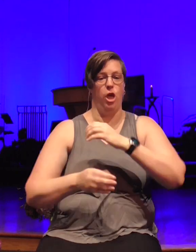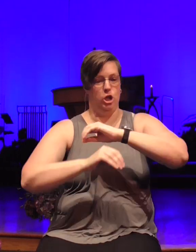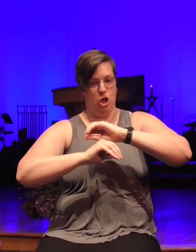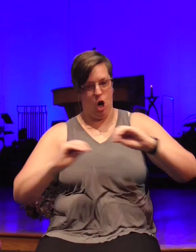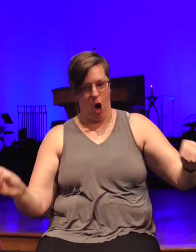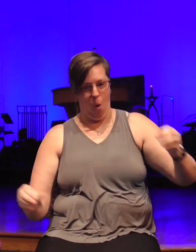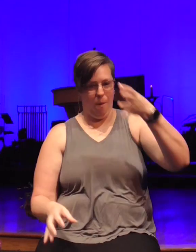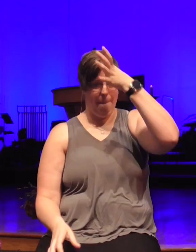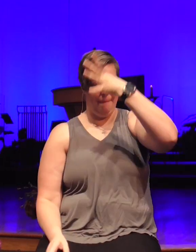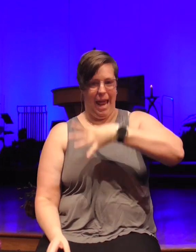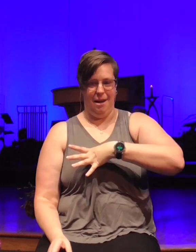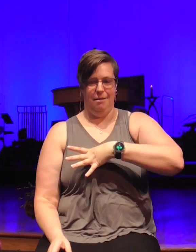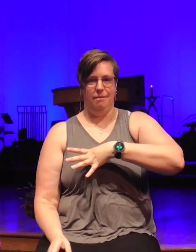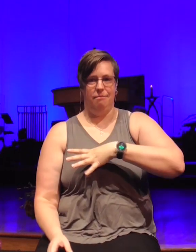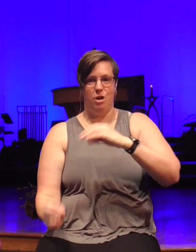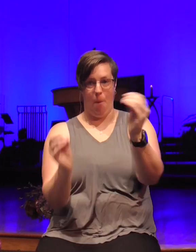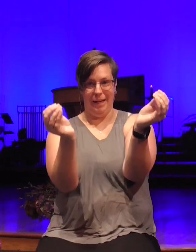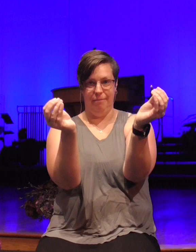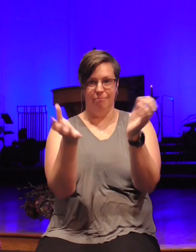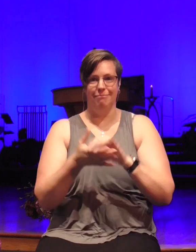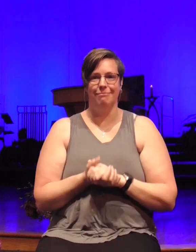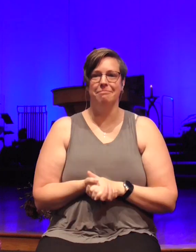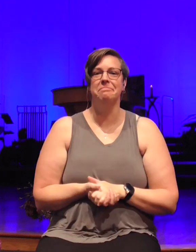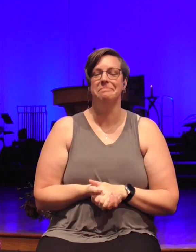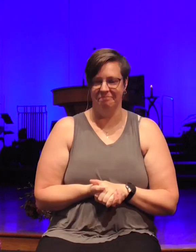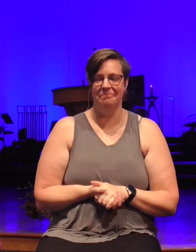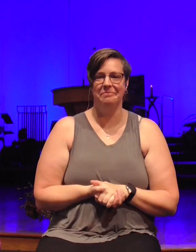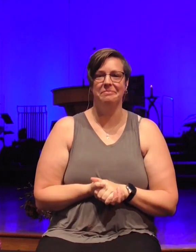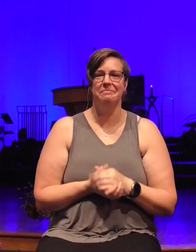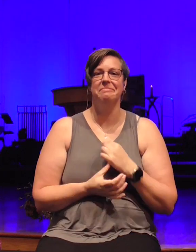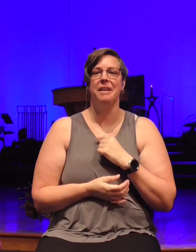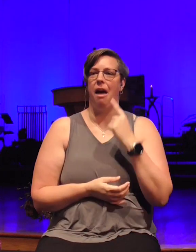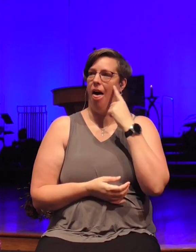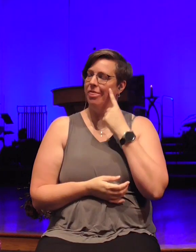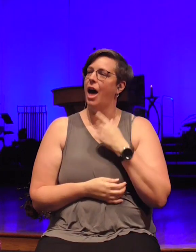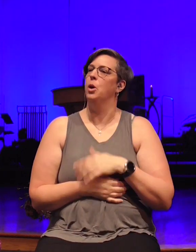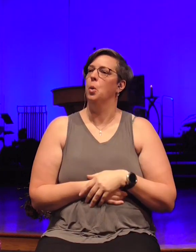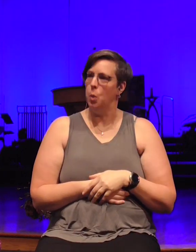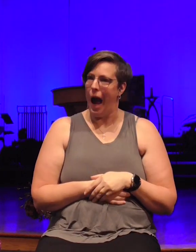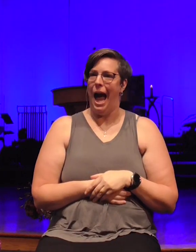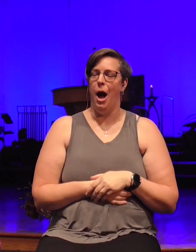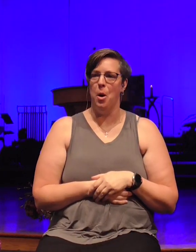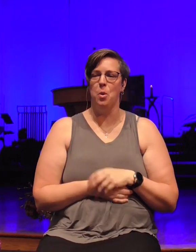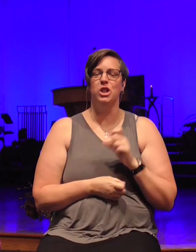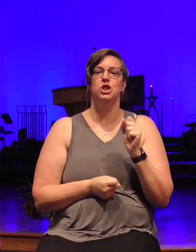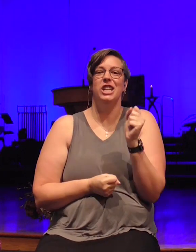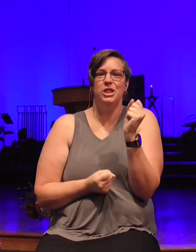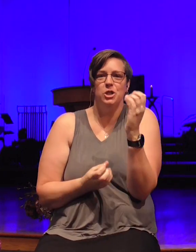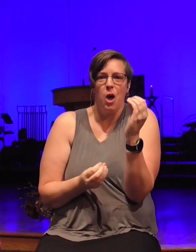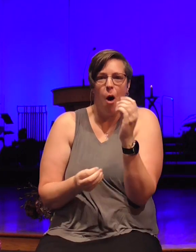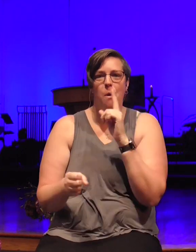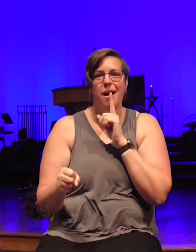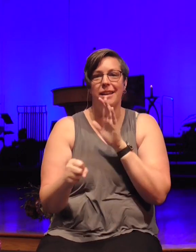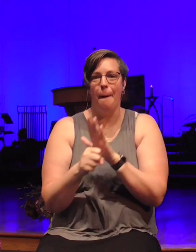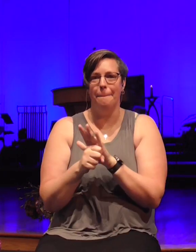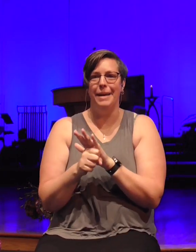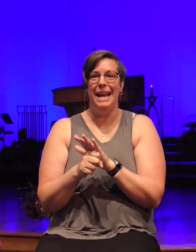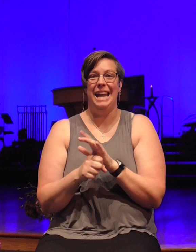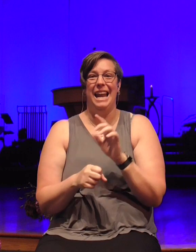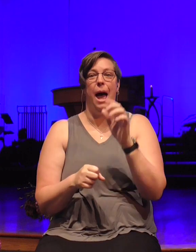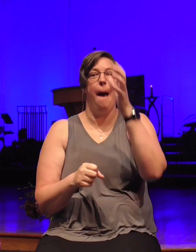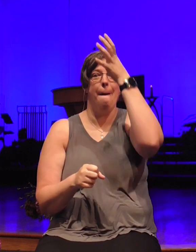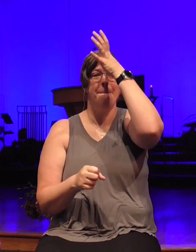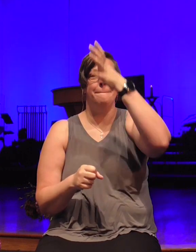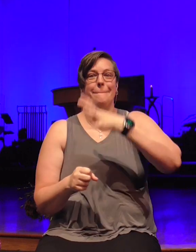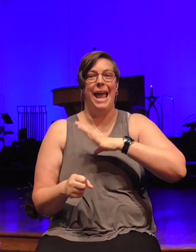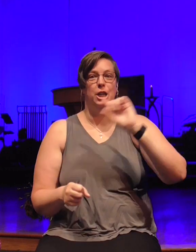men. Nobody. And I thought to myself, she was so committed to it that a single man could run up